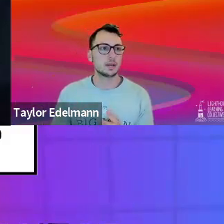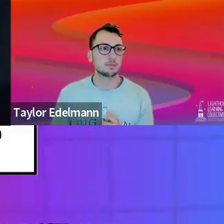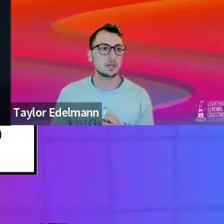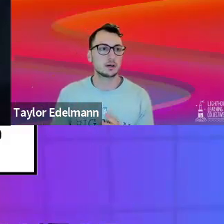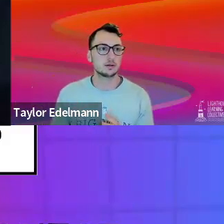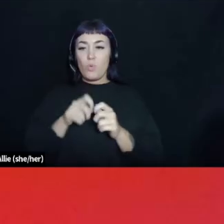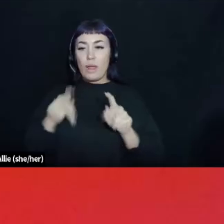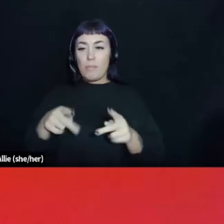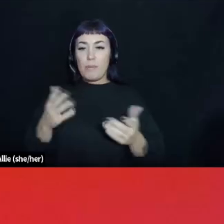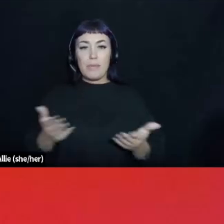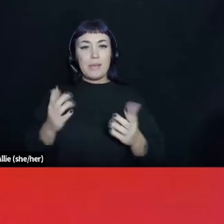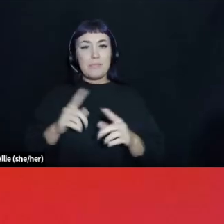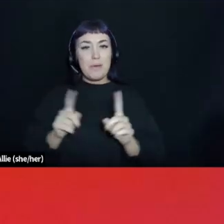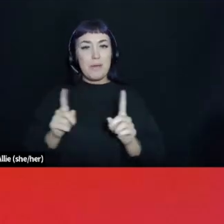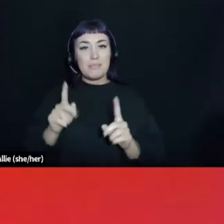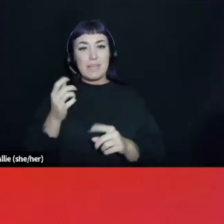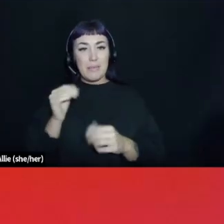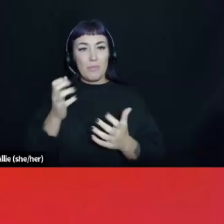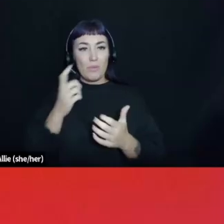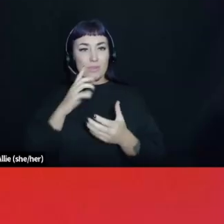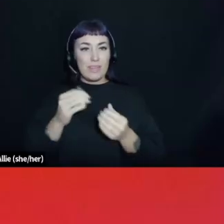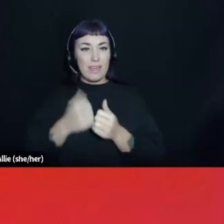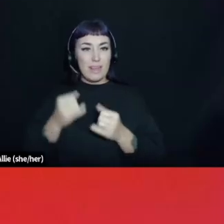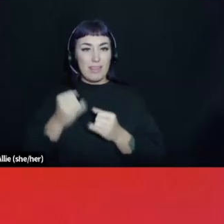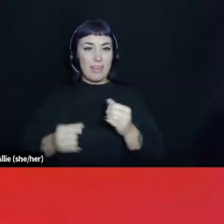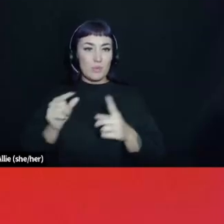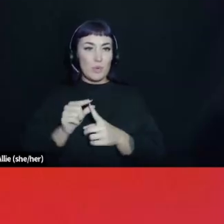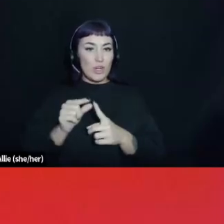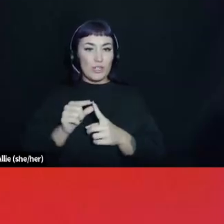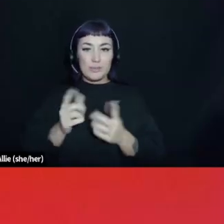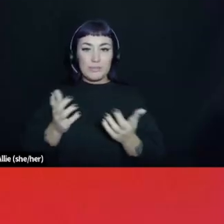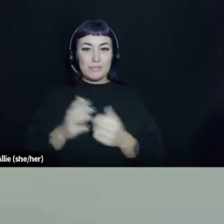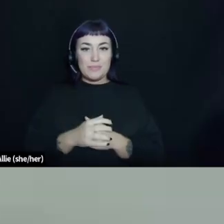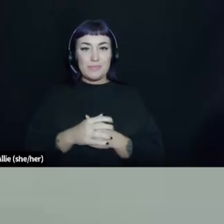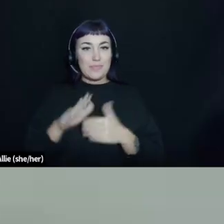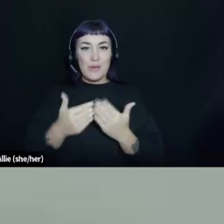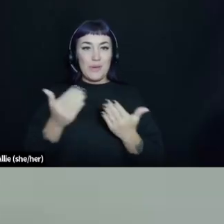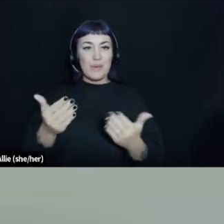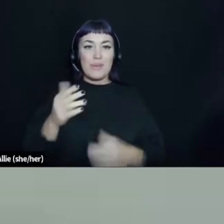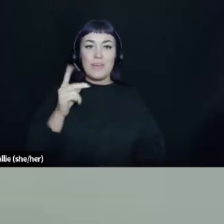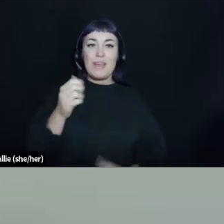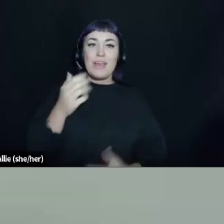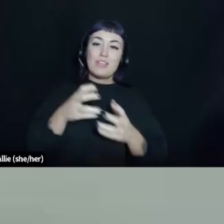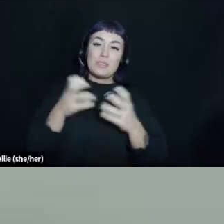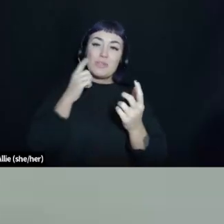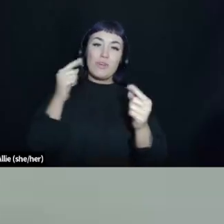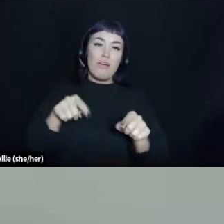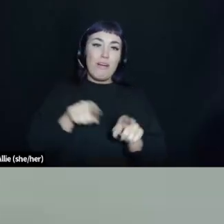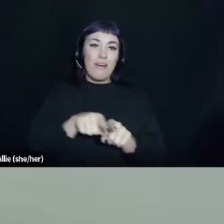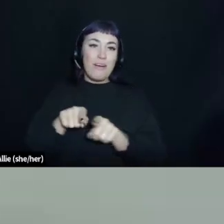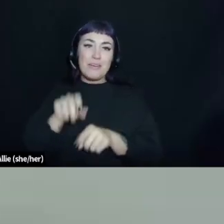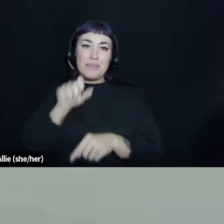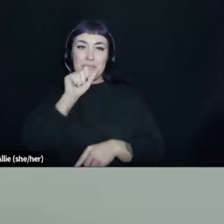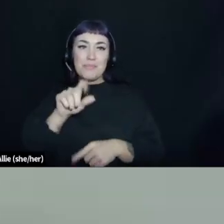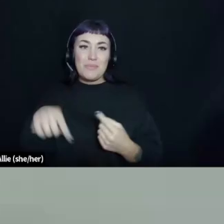gonna wrap it up here. But Kim, if you want to say any last words. It's all Thank you all so much for coming. And also, I